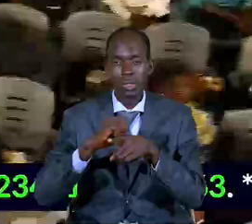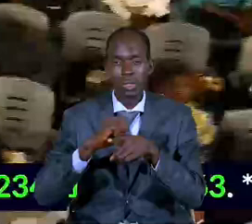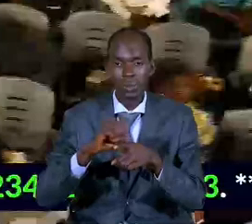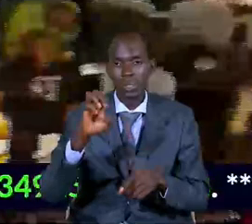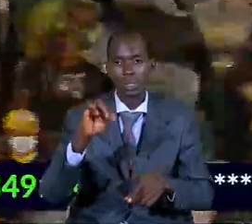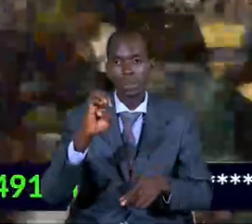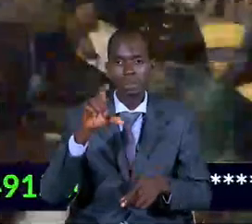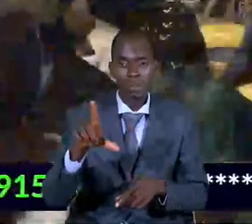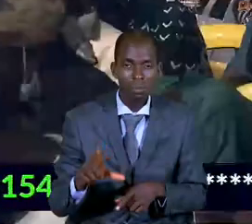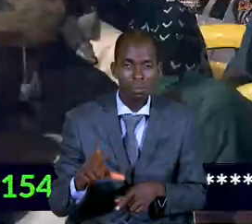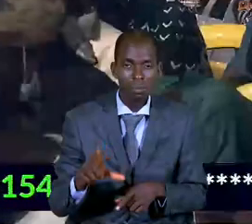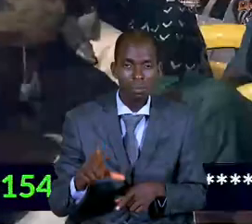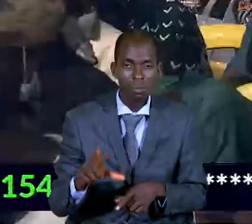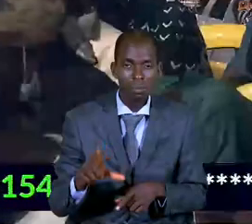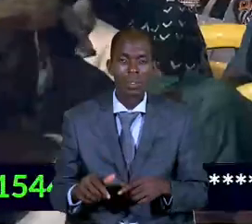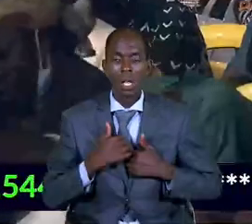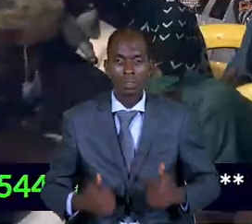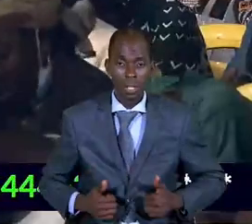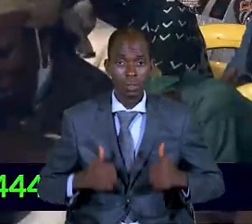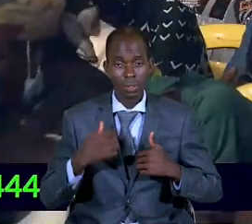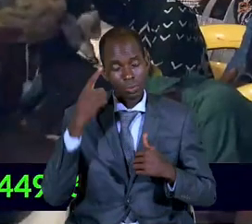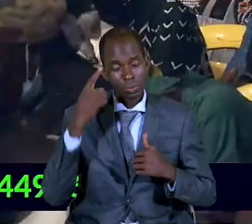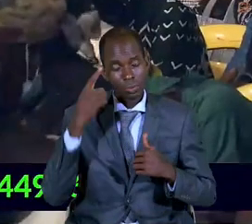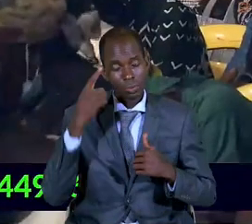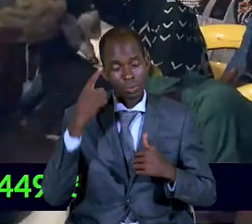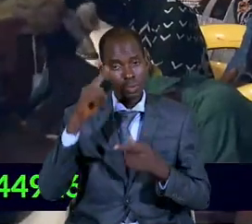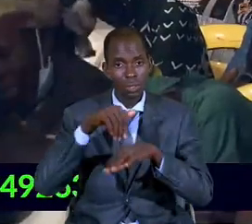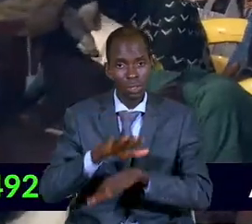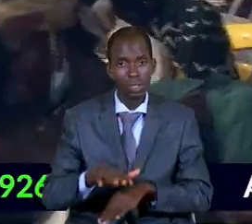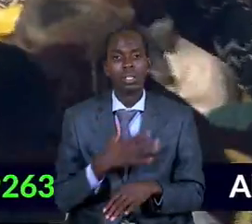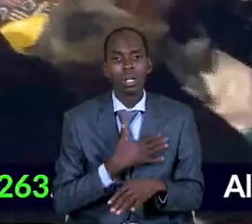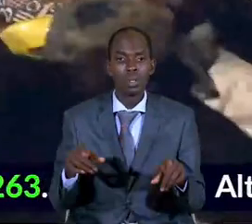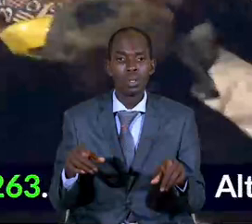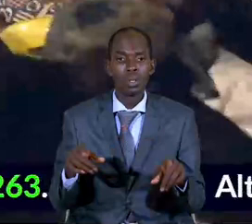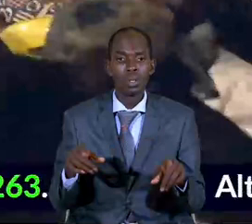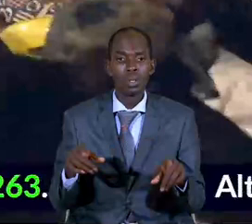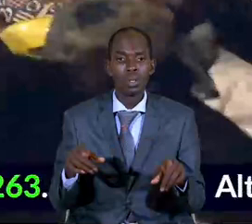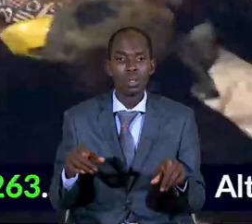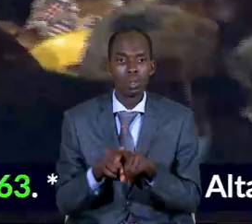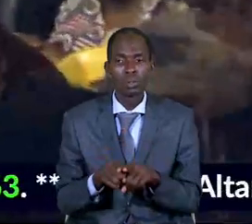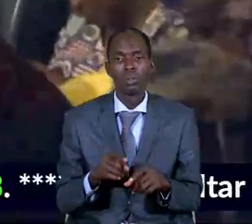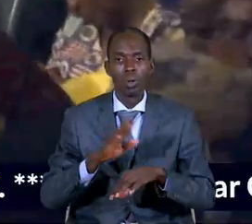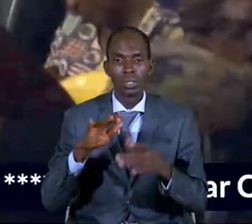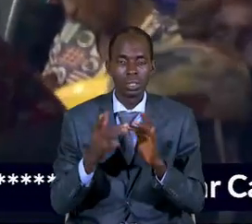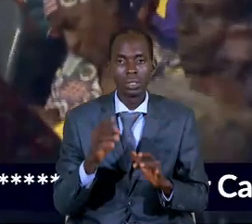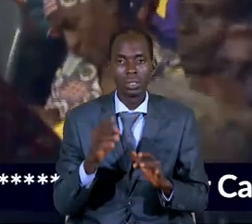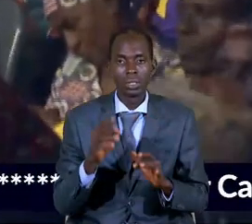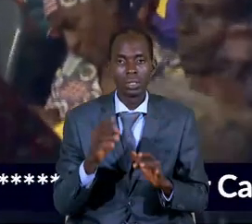the number on your screen. Call this number